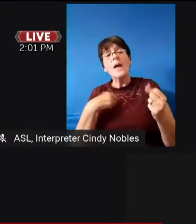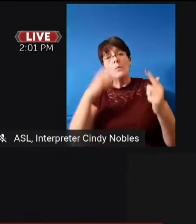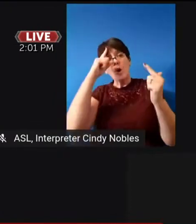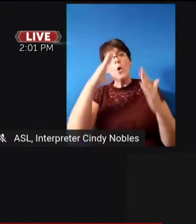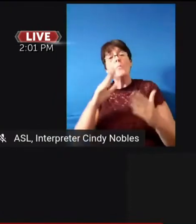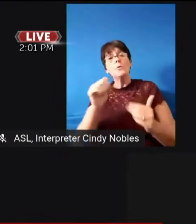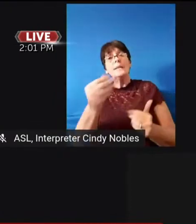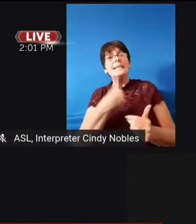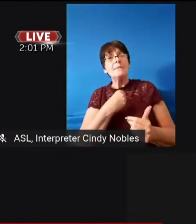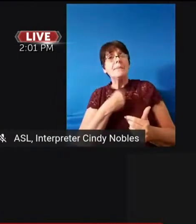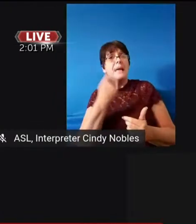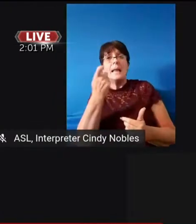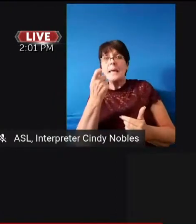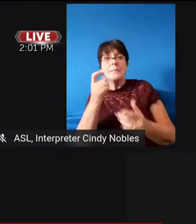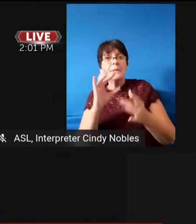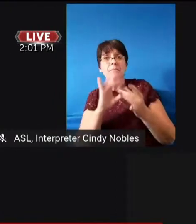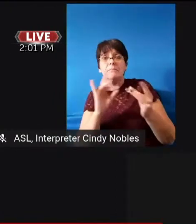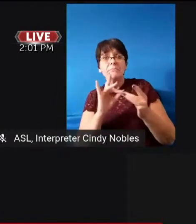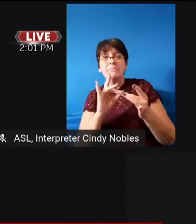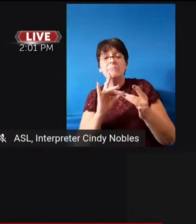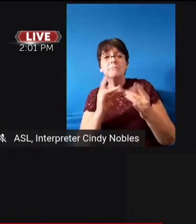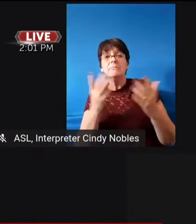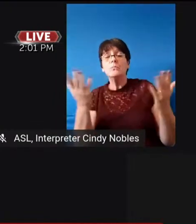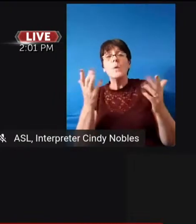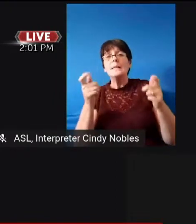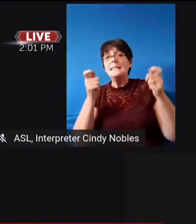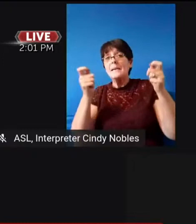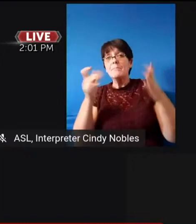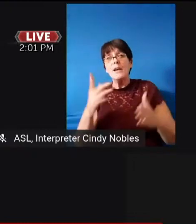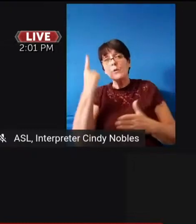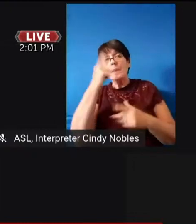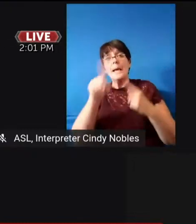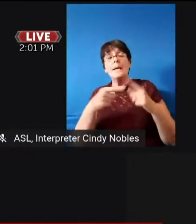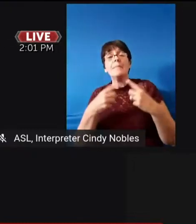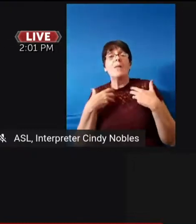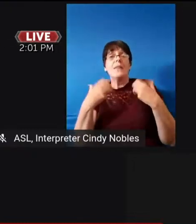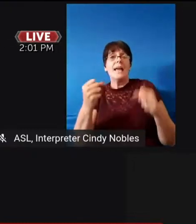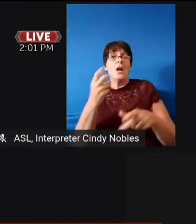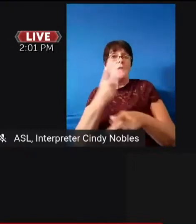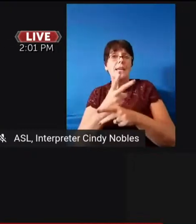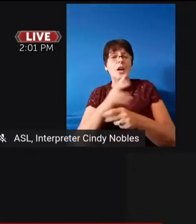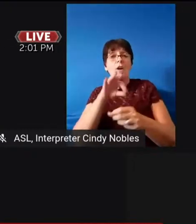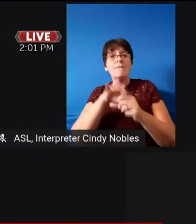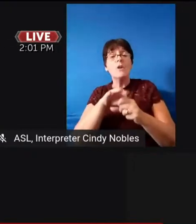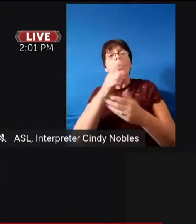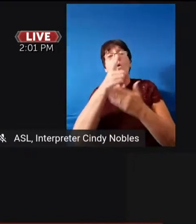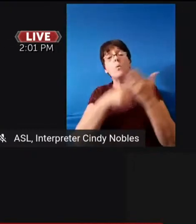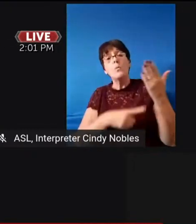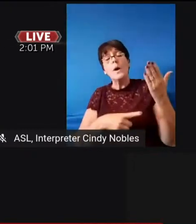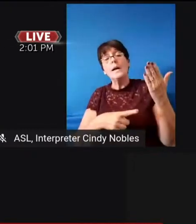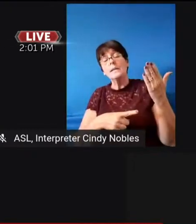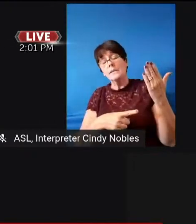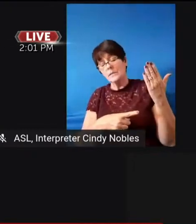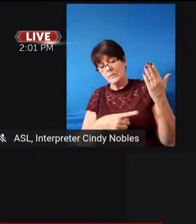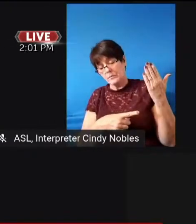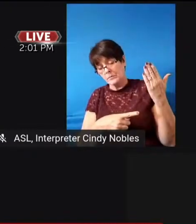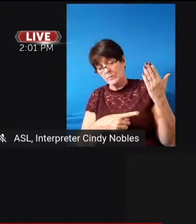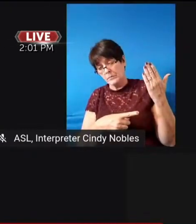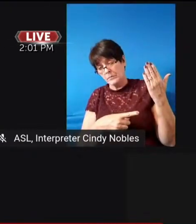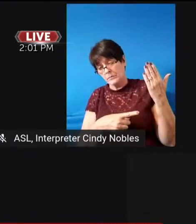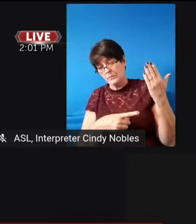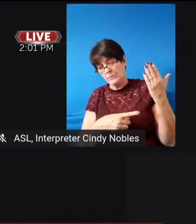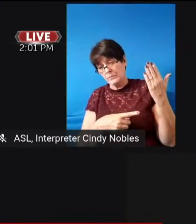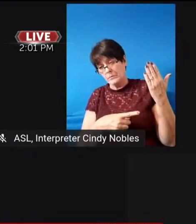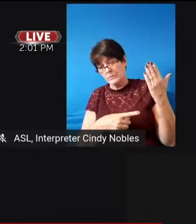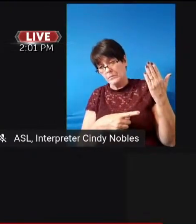kind of give us a little window into the administration's thinking on the healthcare bills and what the emphasis is this year on the